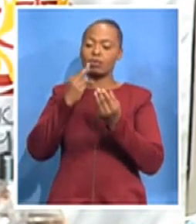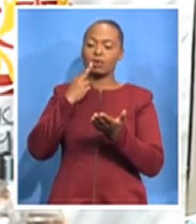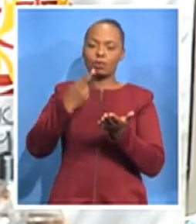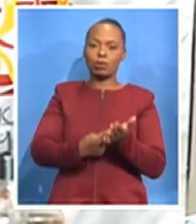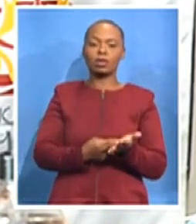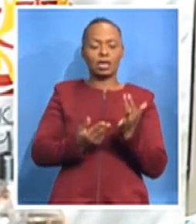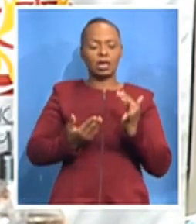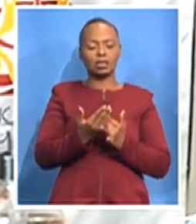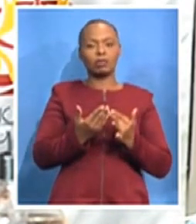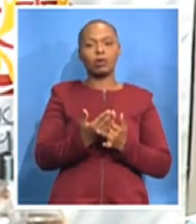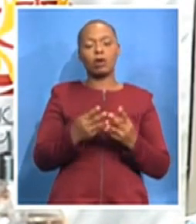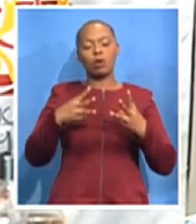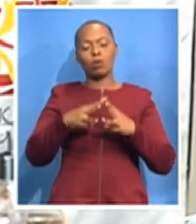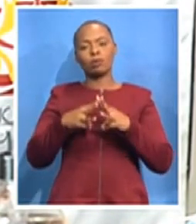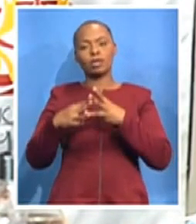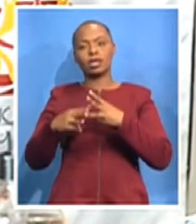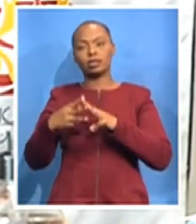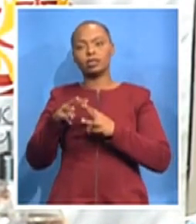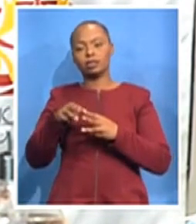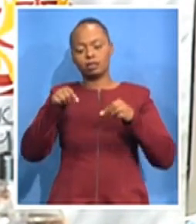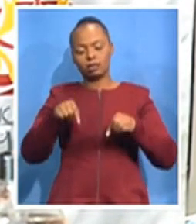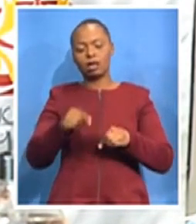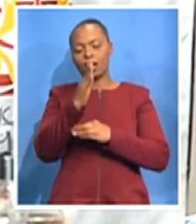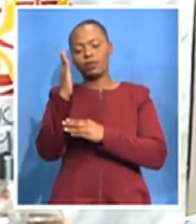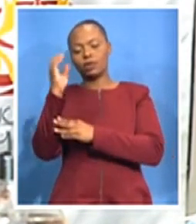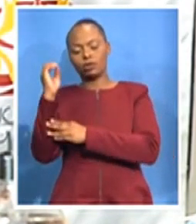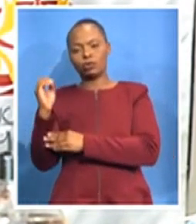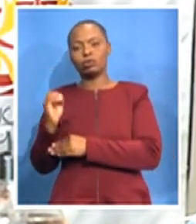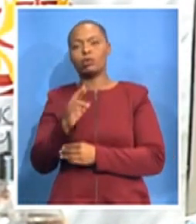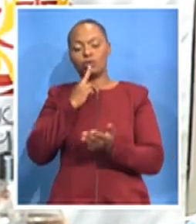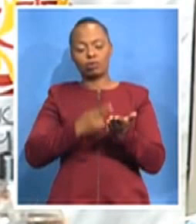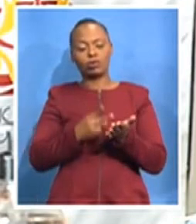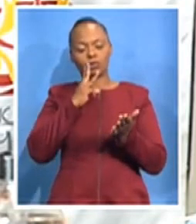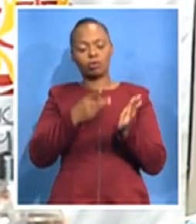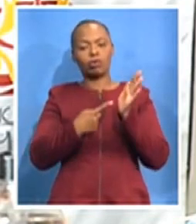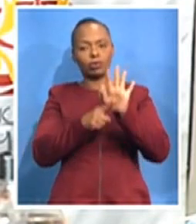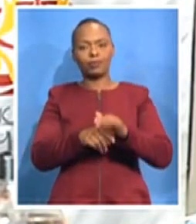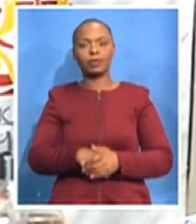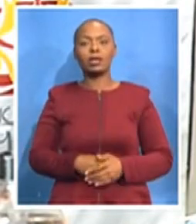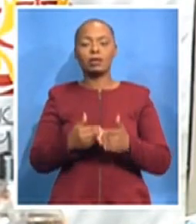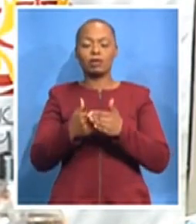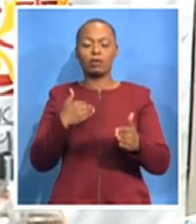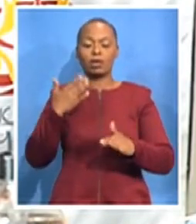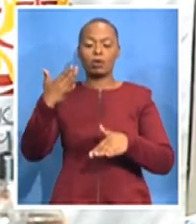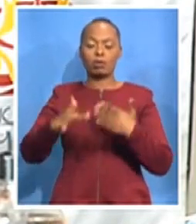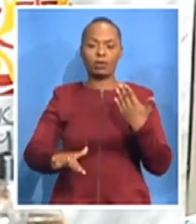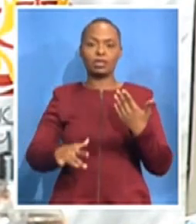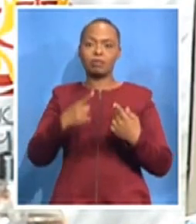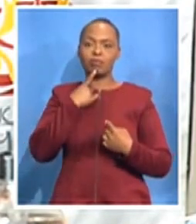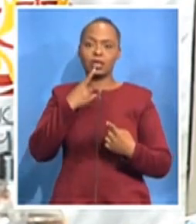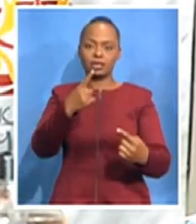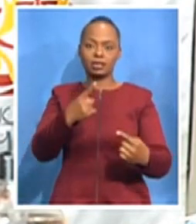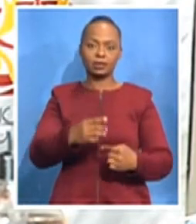afternoon. But to mention, before I complete, at Lillian Ngoyi Hospital,